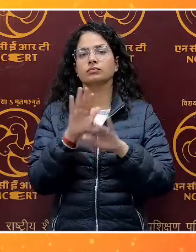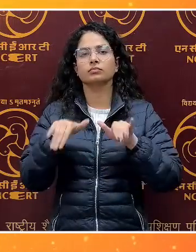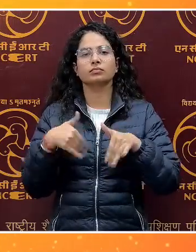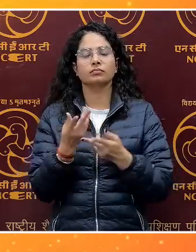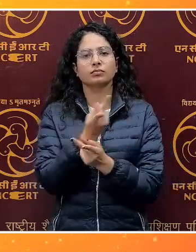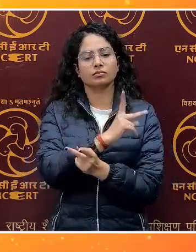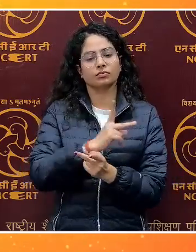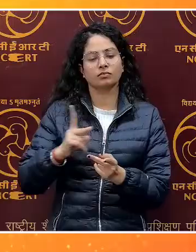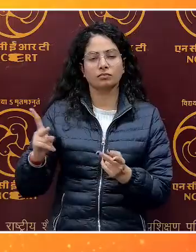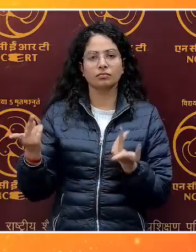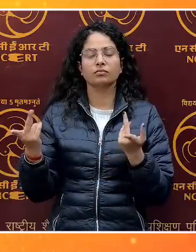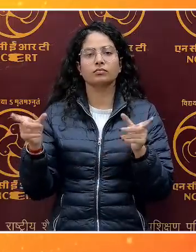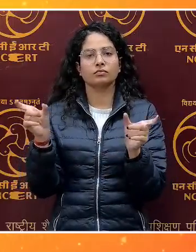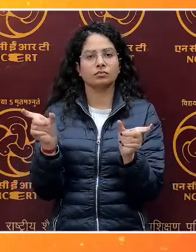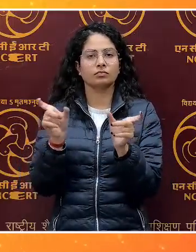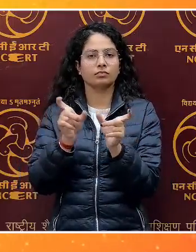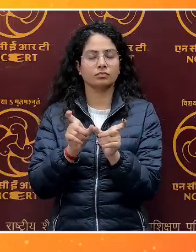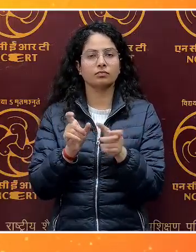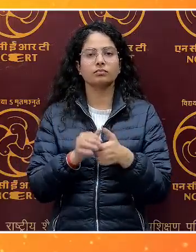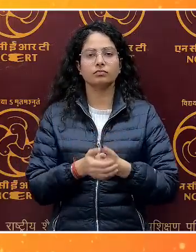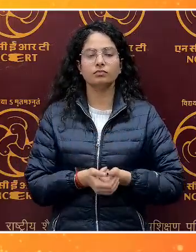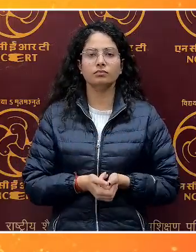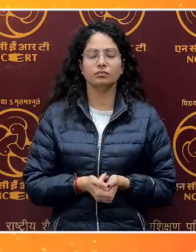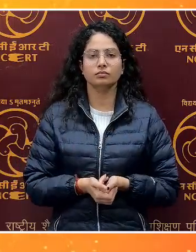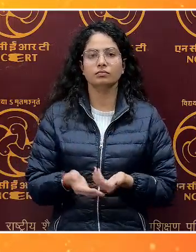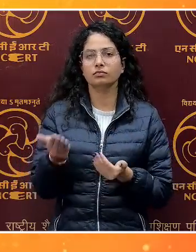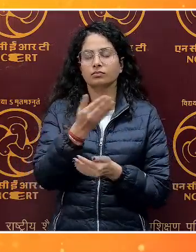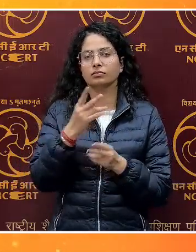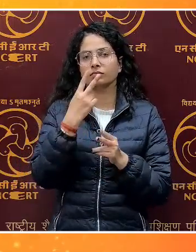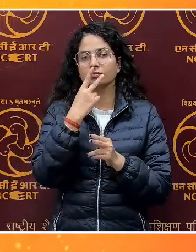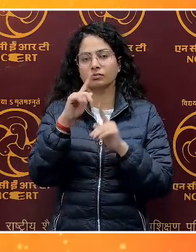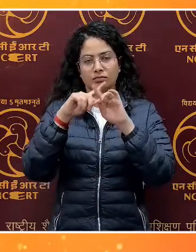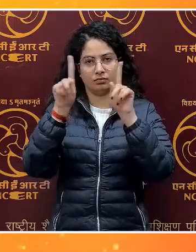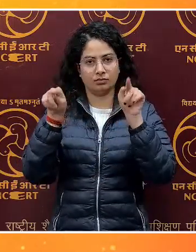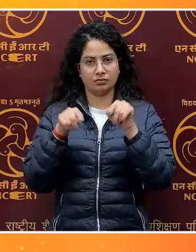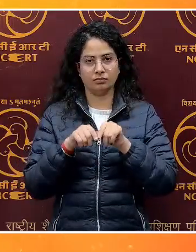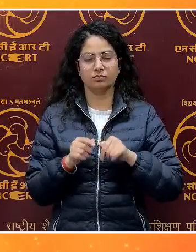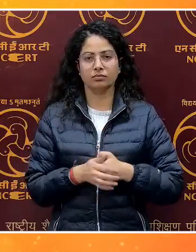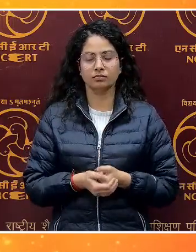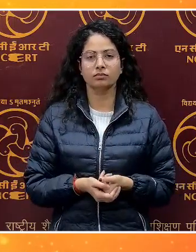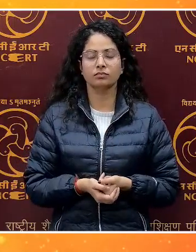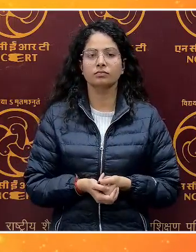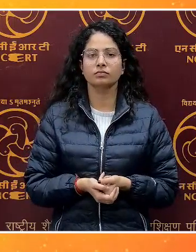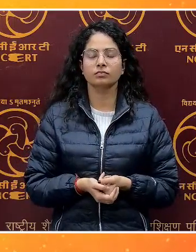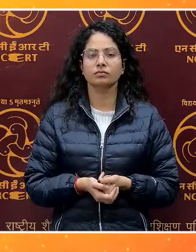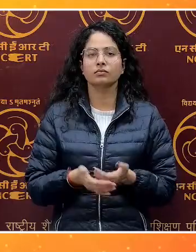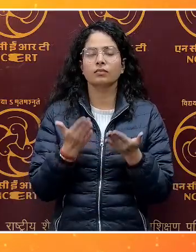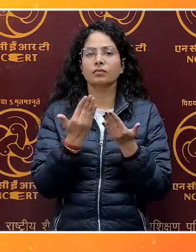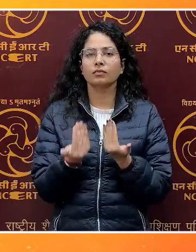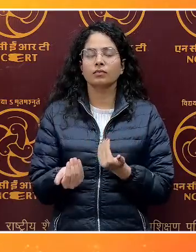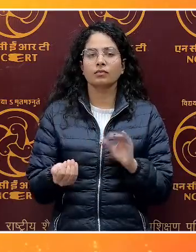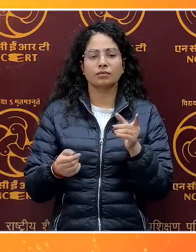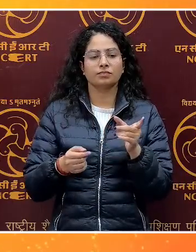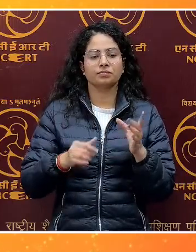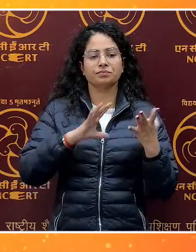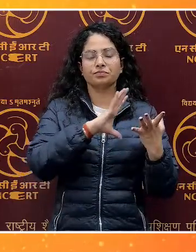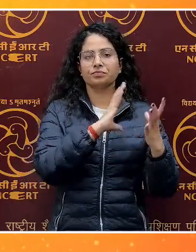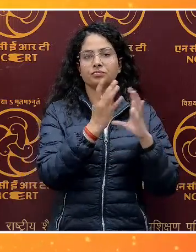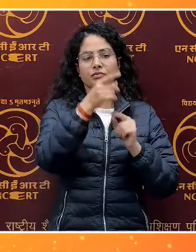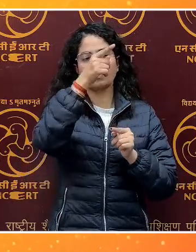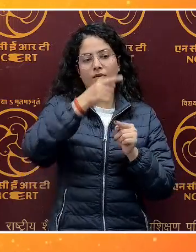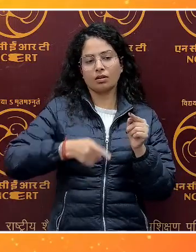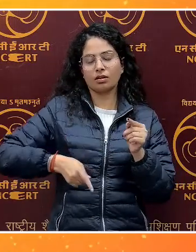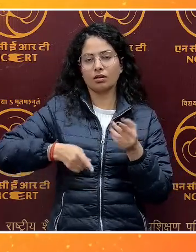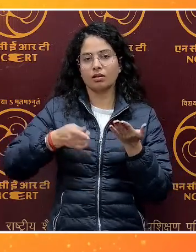different types of combinations of solids here. You can see on your screen that we have a hemisphere and a cone attached.